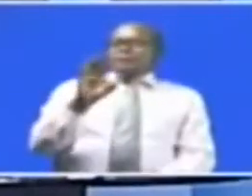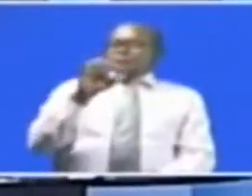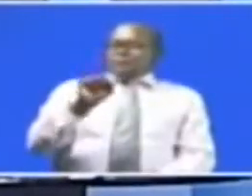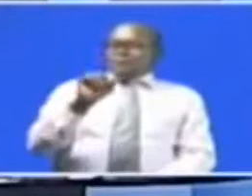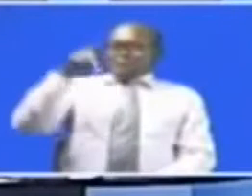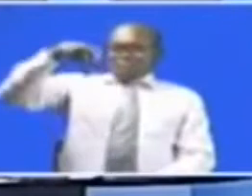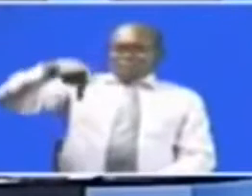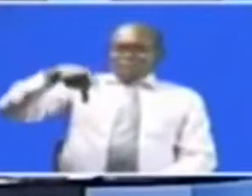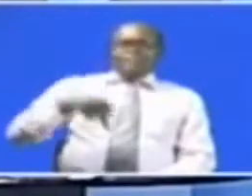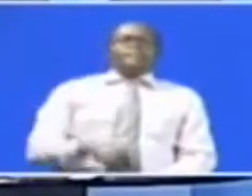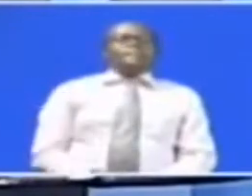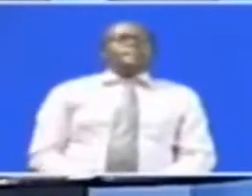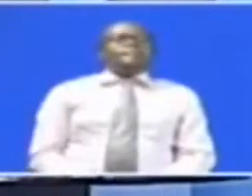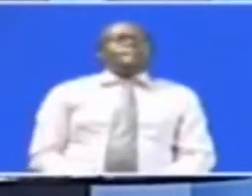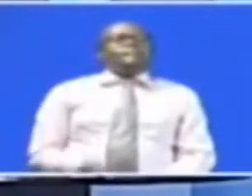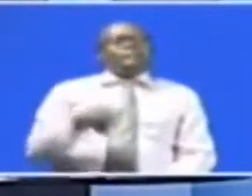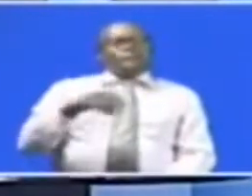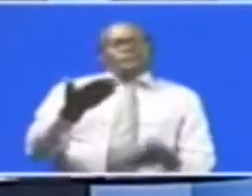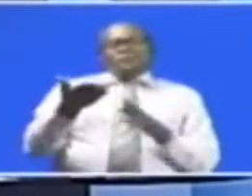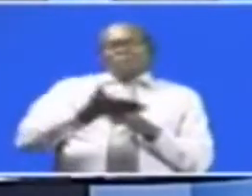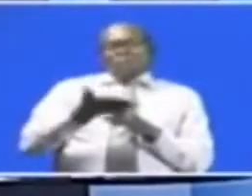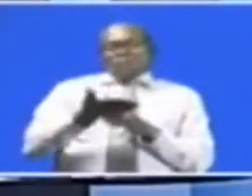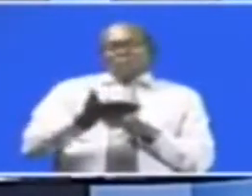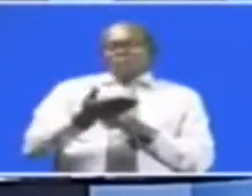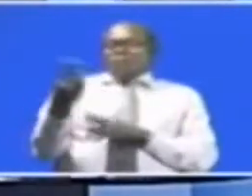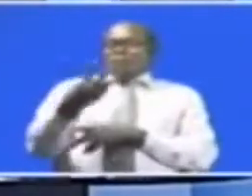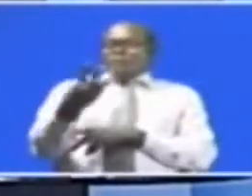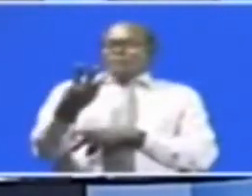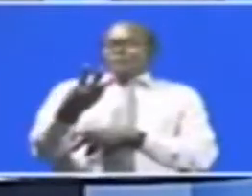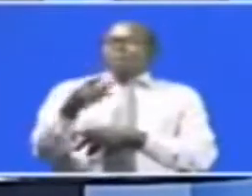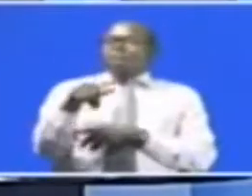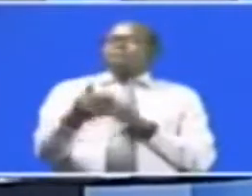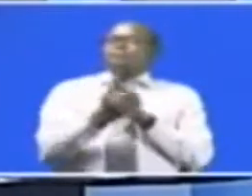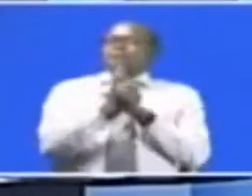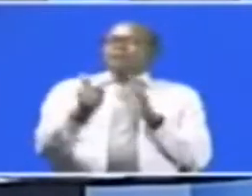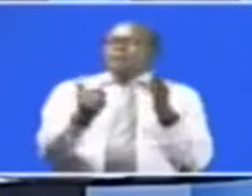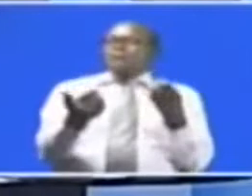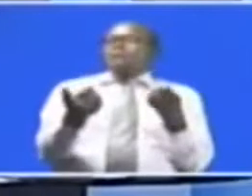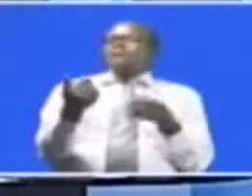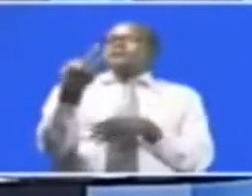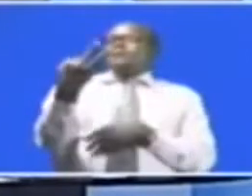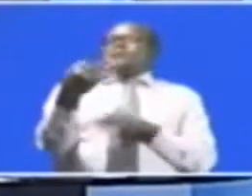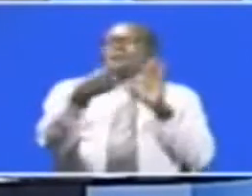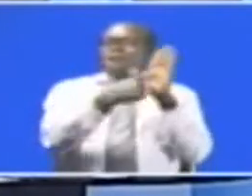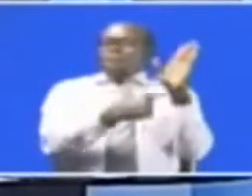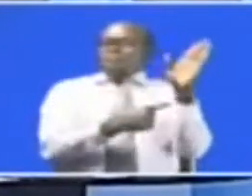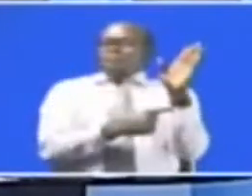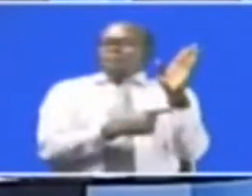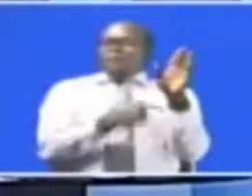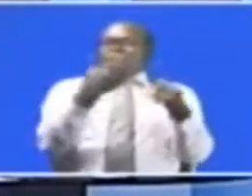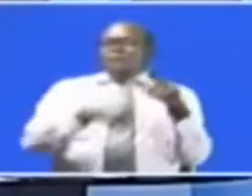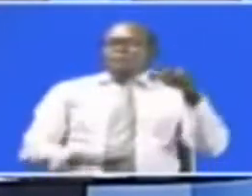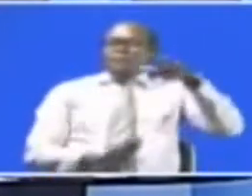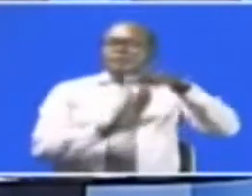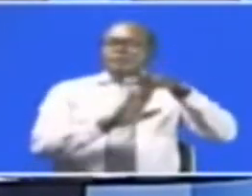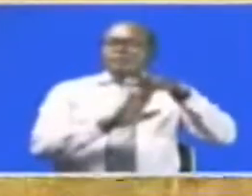play away to Nairobi City Stars in the midweek fixture on Wednesday. A win will see Talanta to within 3 points from the league